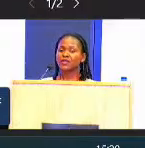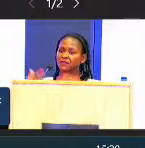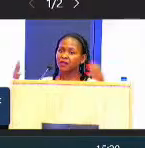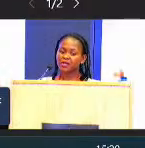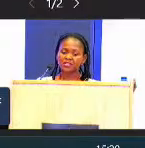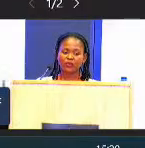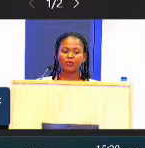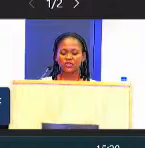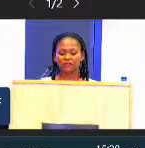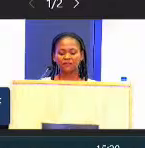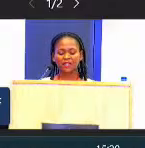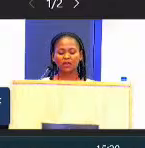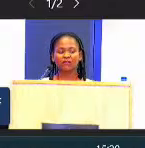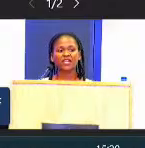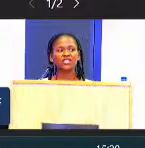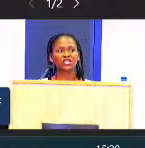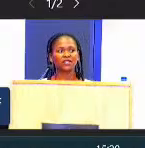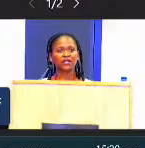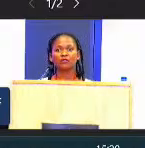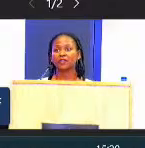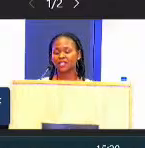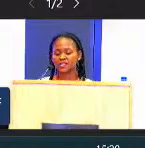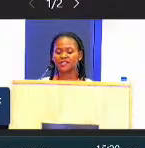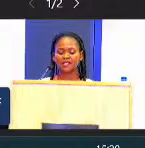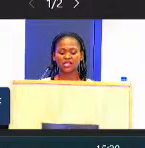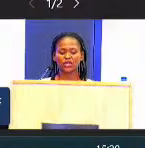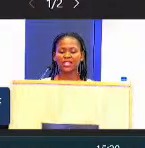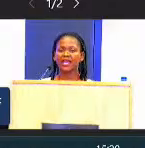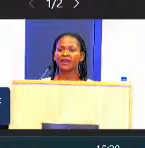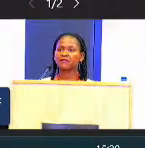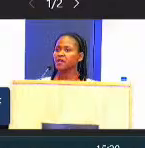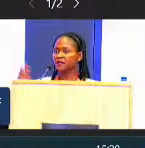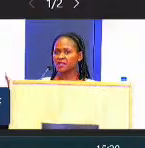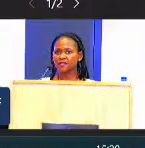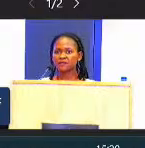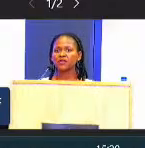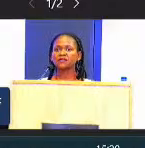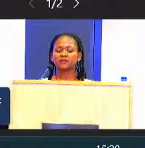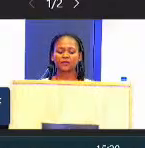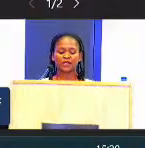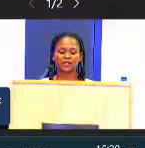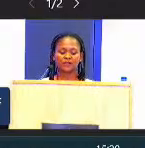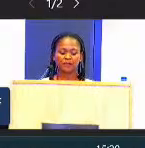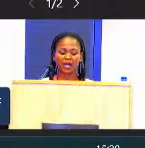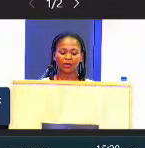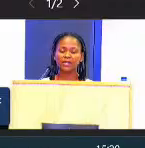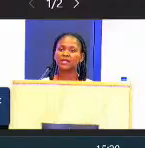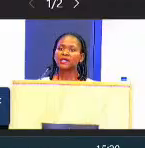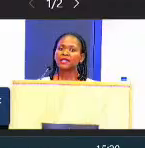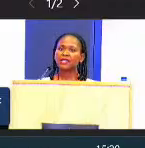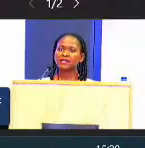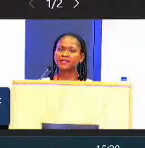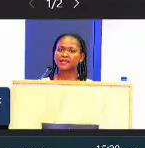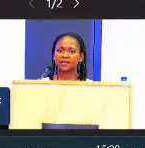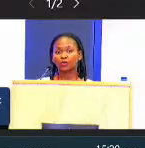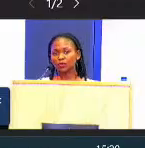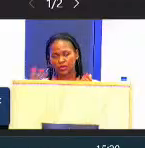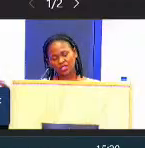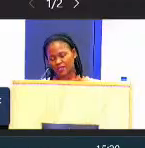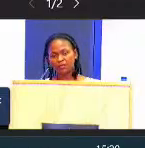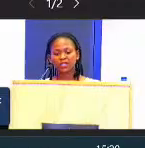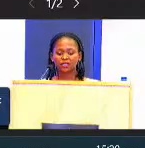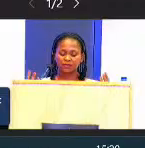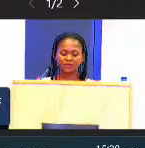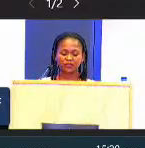there's various forms of energy, of electricity that you can have. There's the fossil power, there's, which